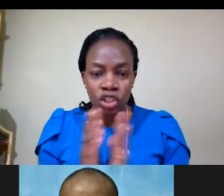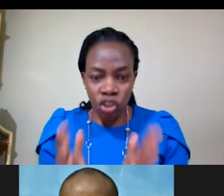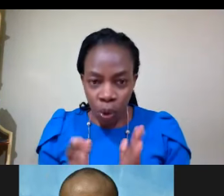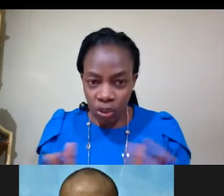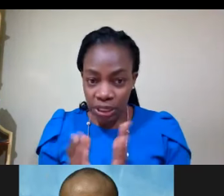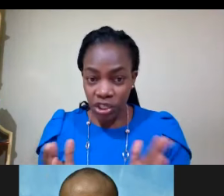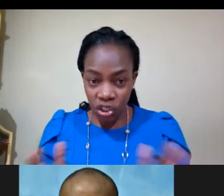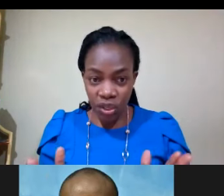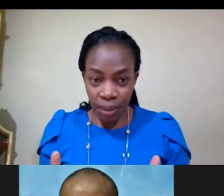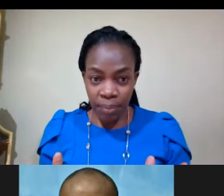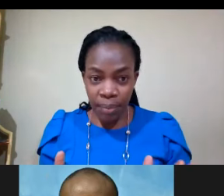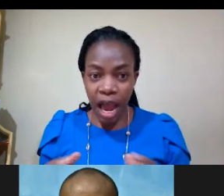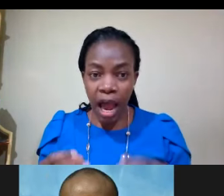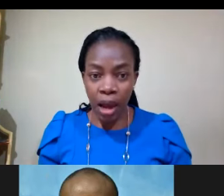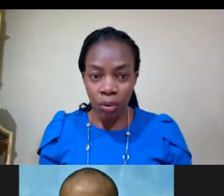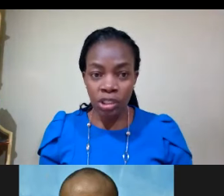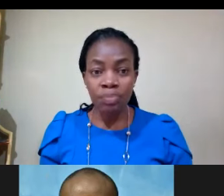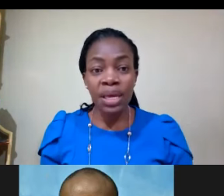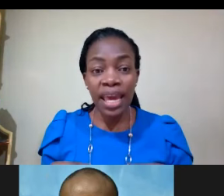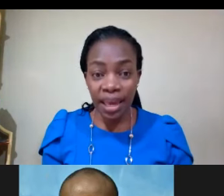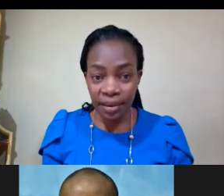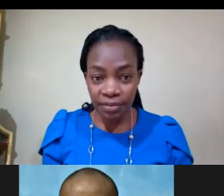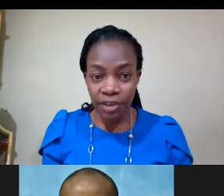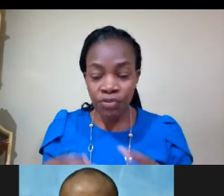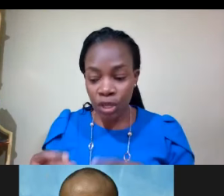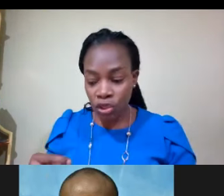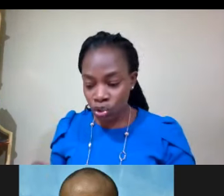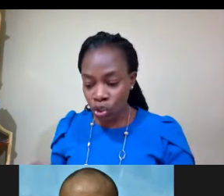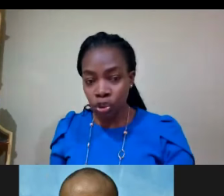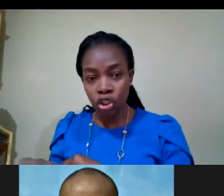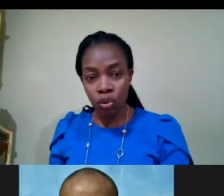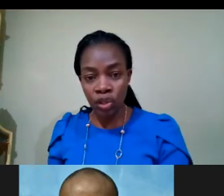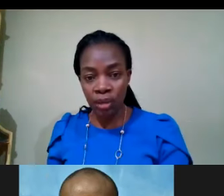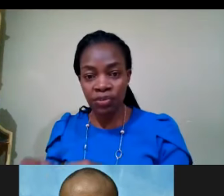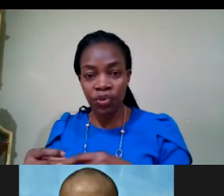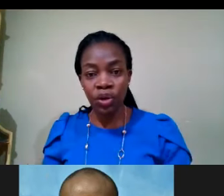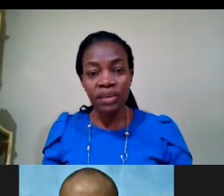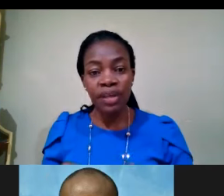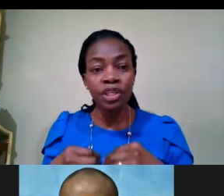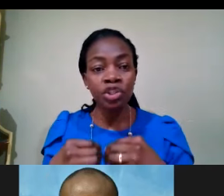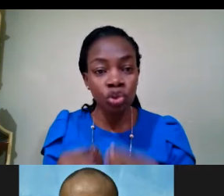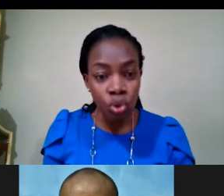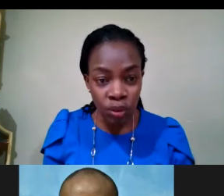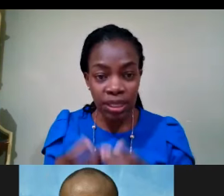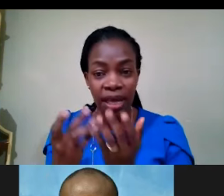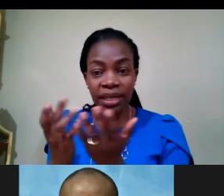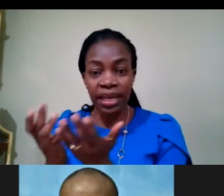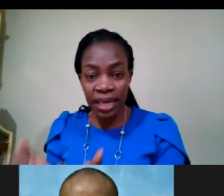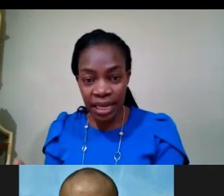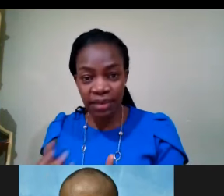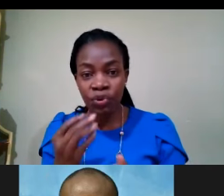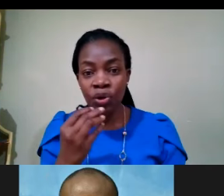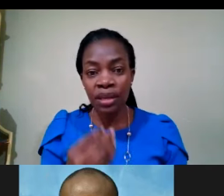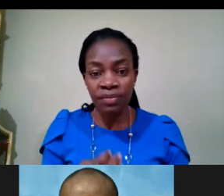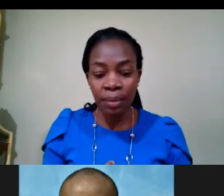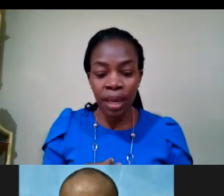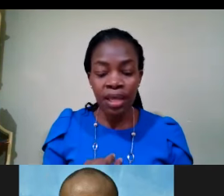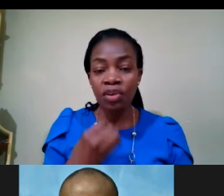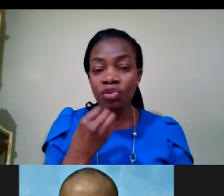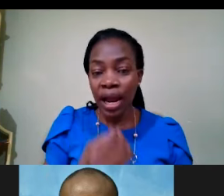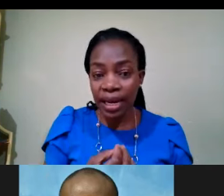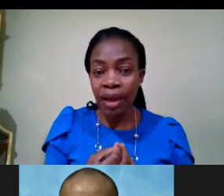if we don't teach them how to behave, if we don't show them, if we don't give them the tools that they need, if we don't